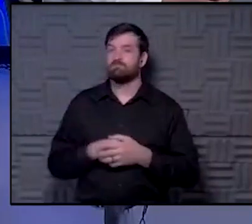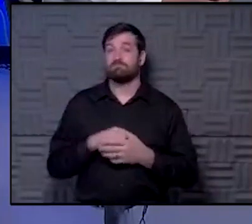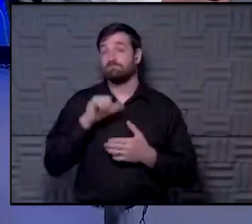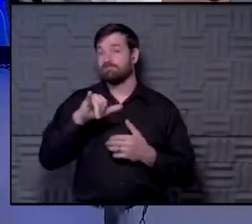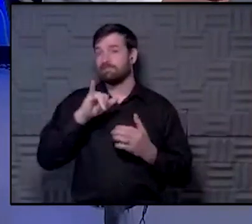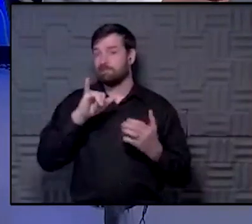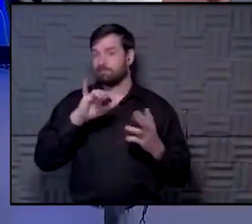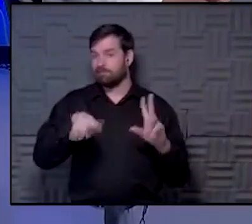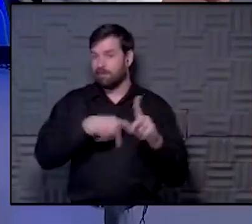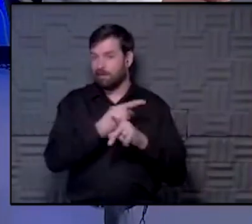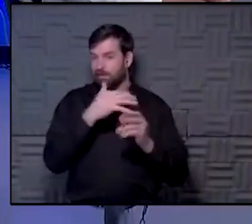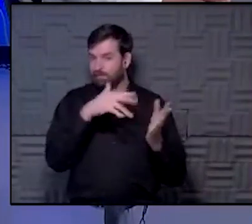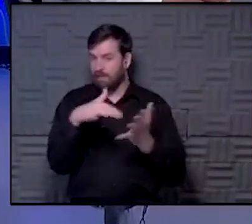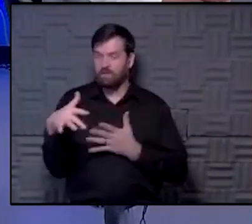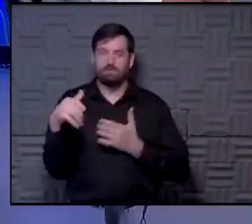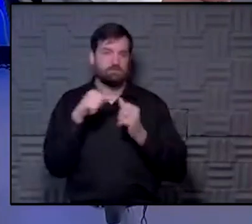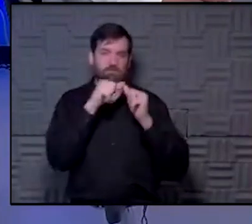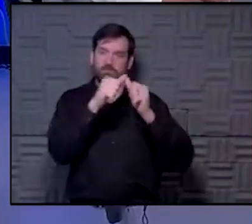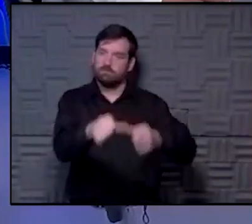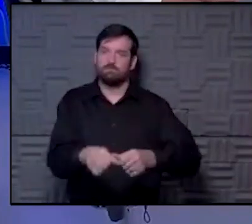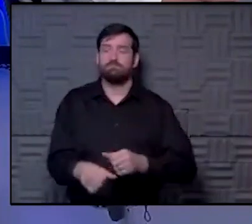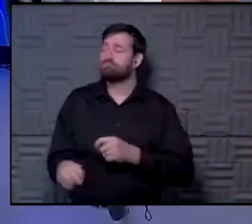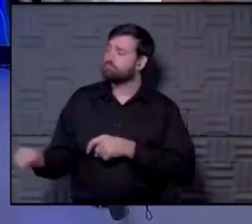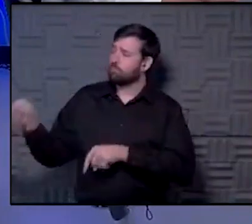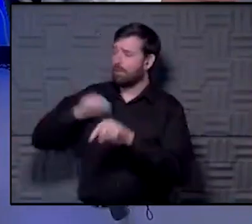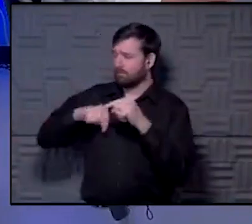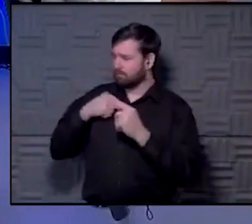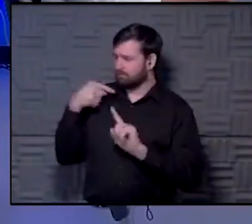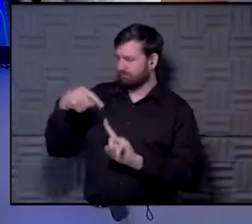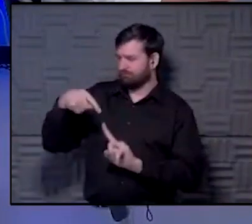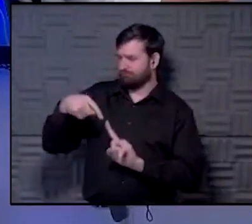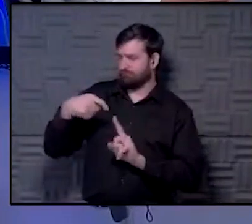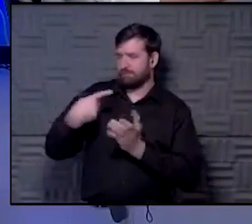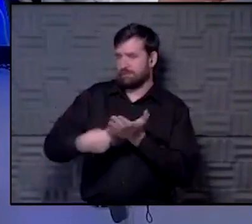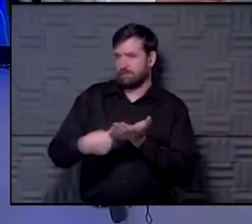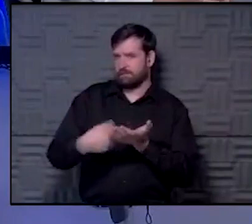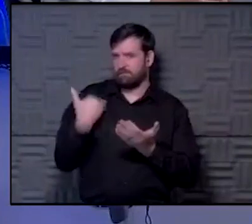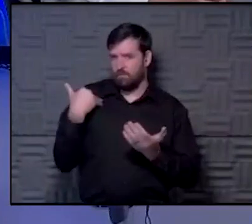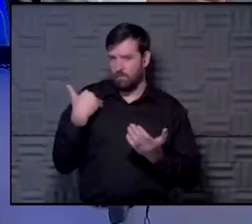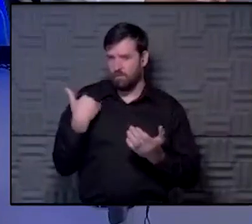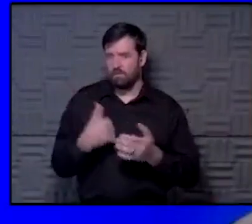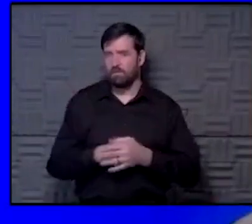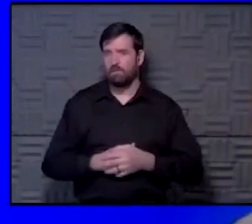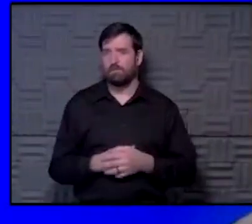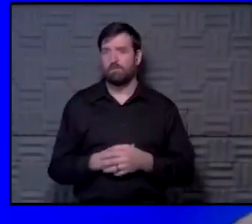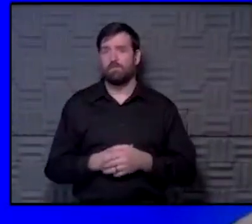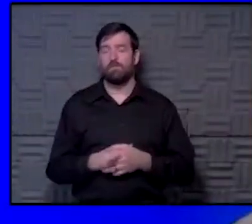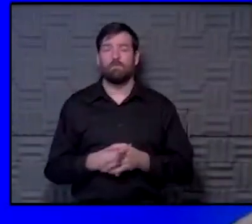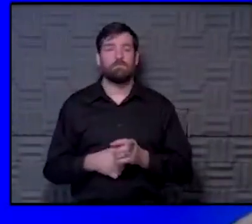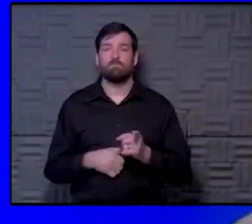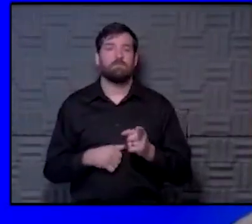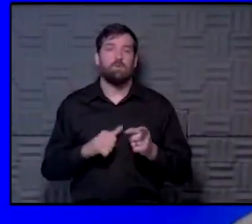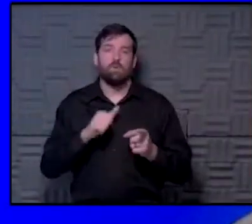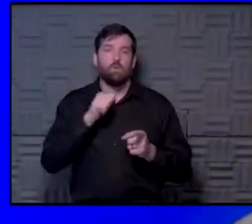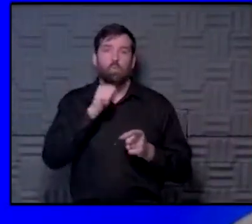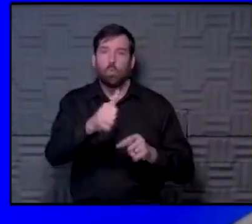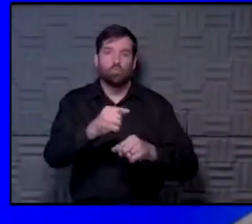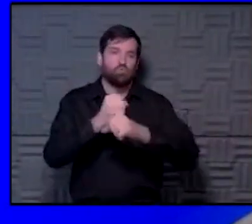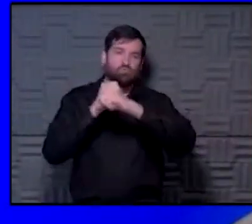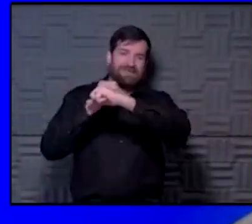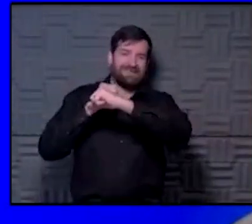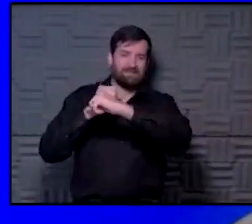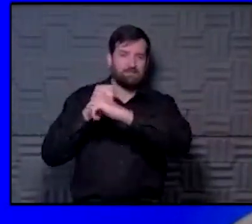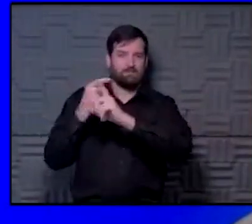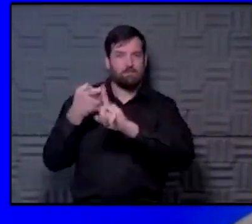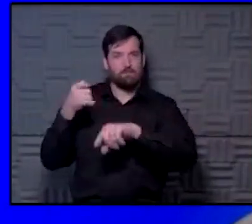study, those kind of studies are ongoing. So I think it goes back to what we were talking about is this will not protect you from